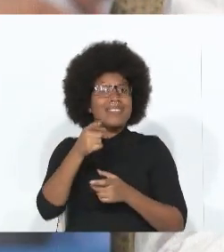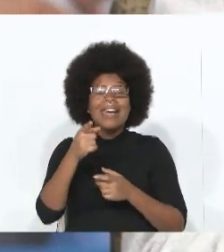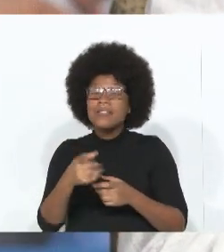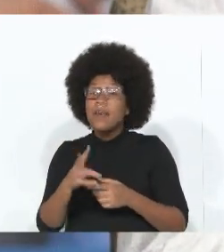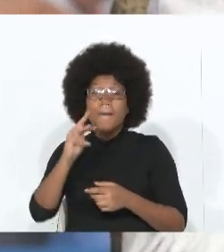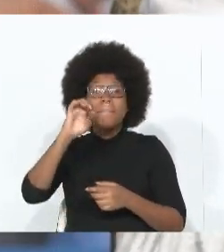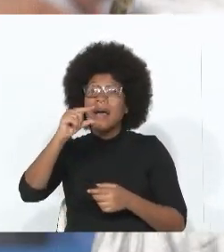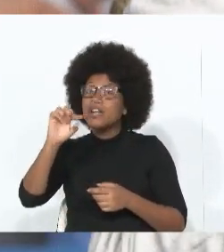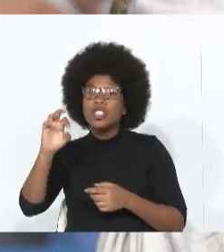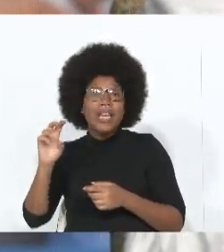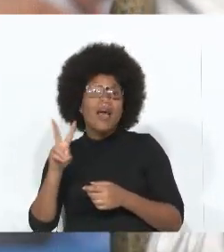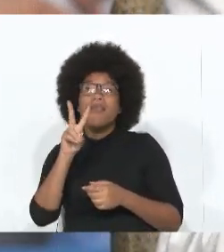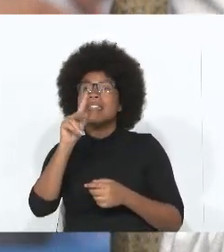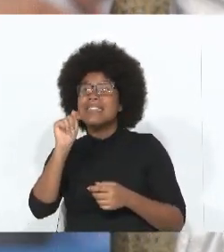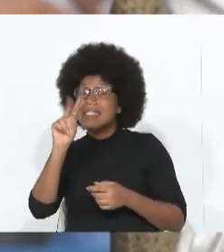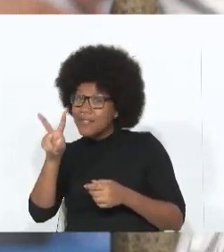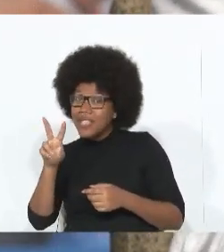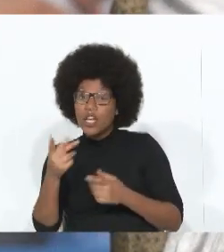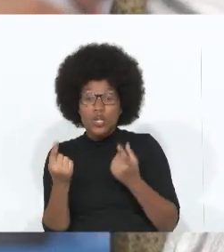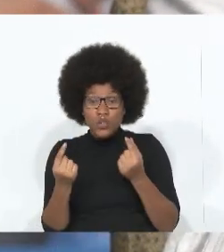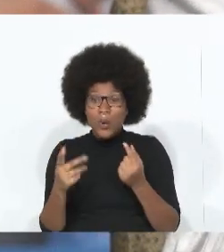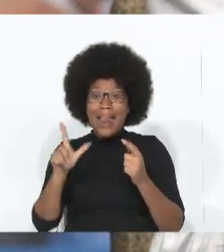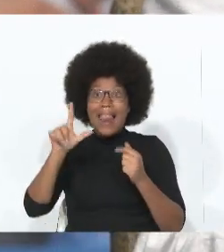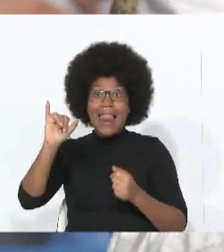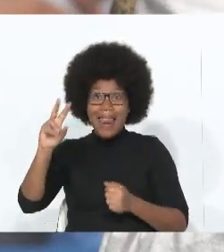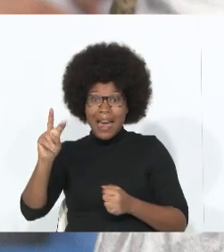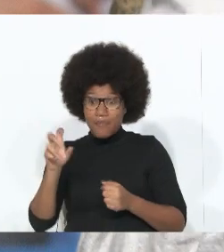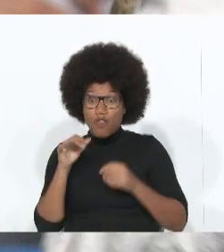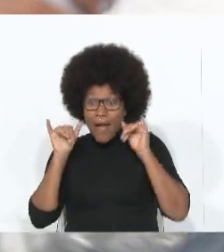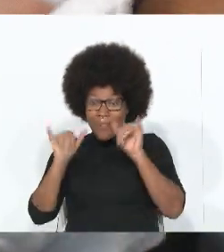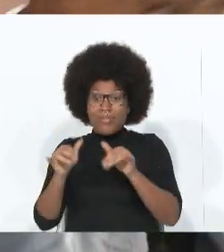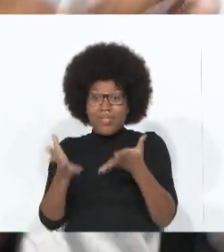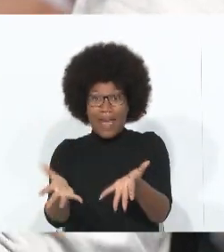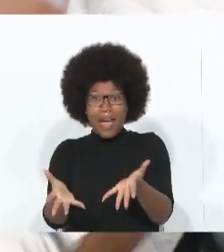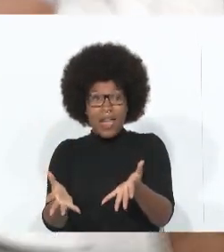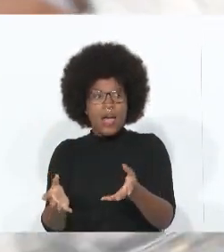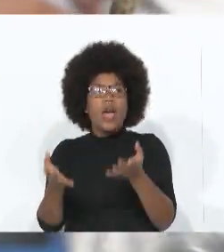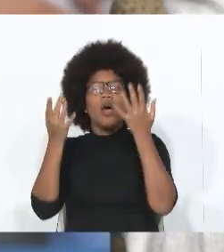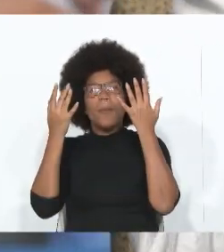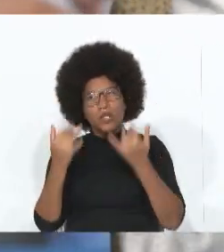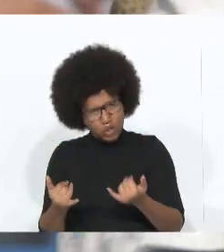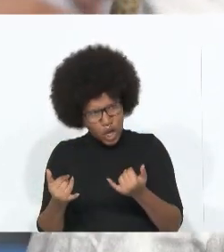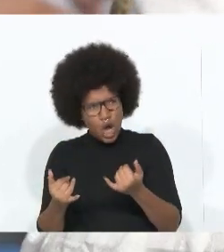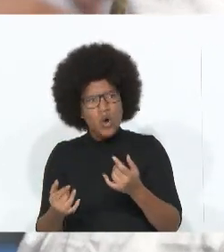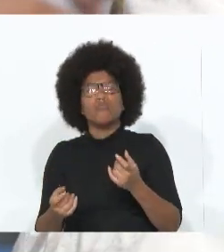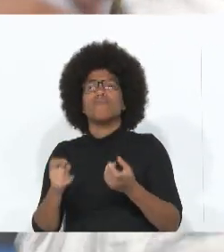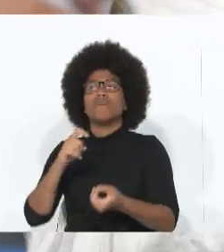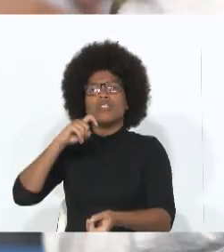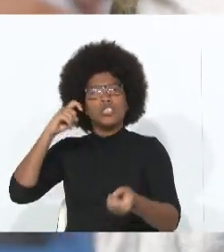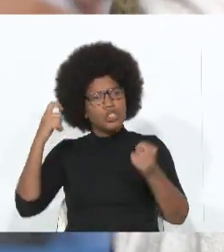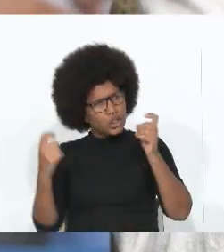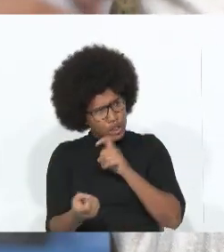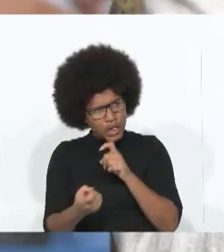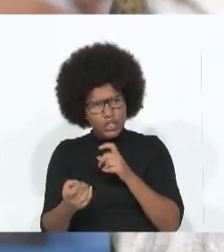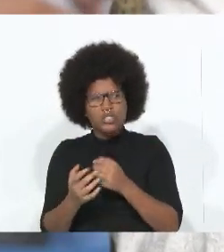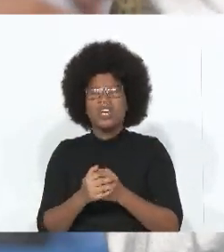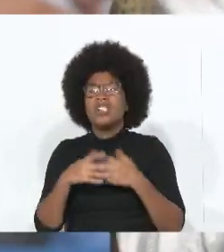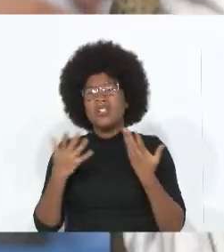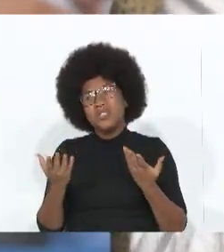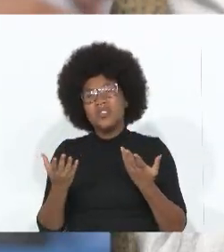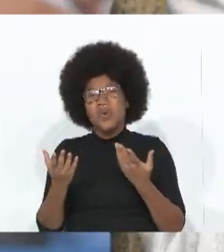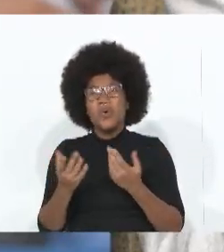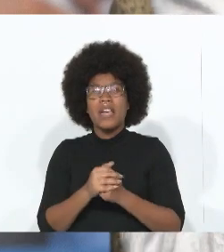of television, doing it live right there. But then, you know, there's a number of considerations, and it's a discipline, it's